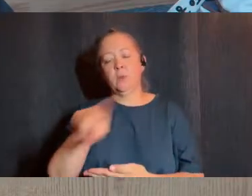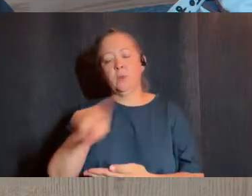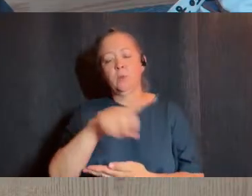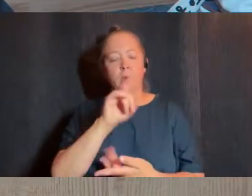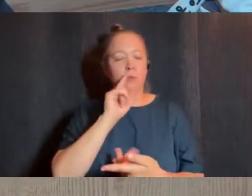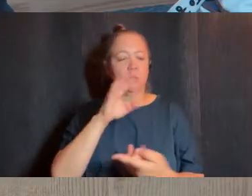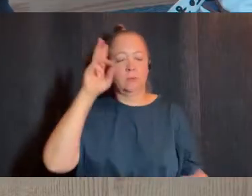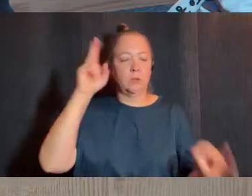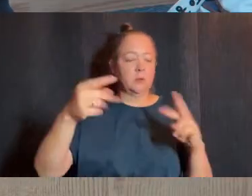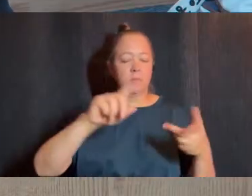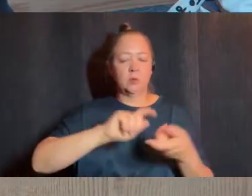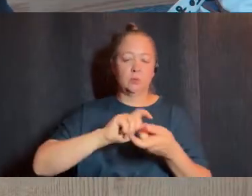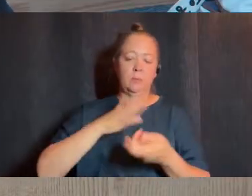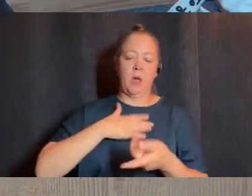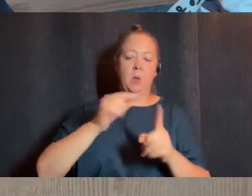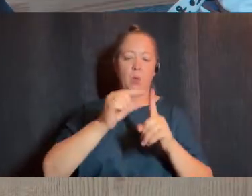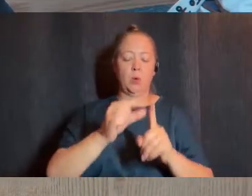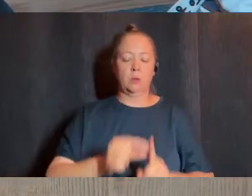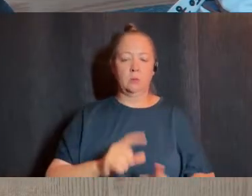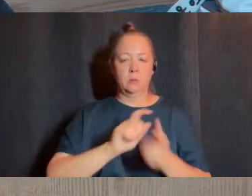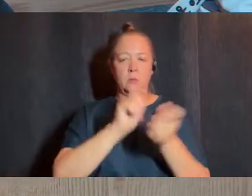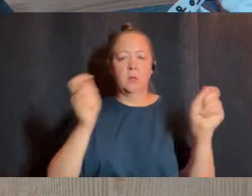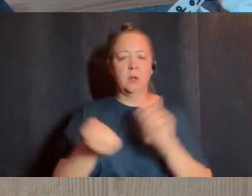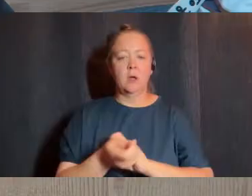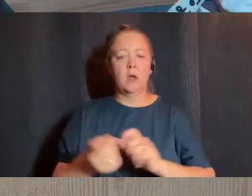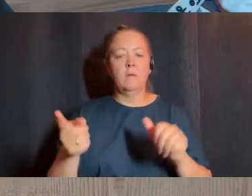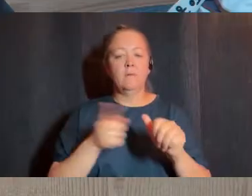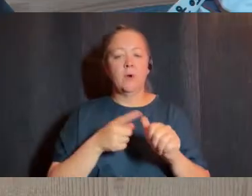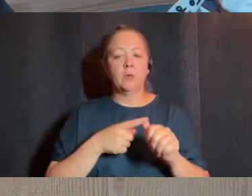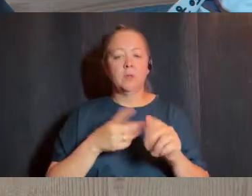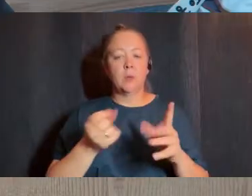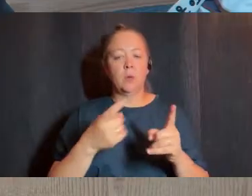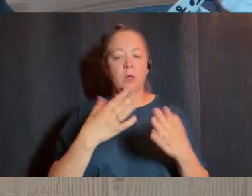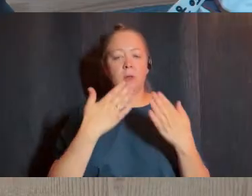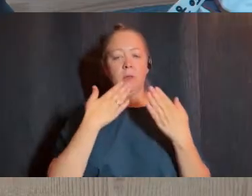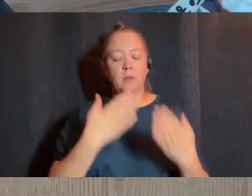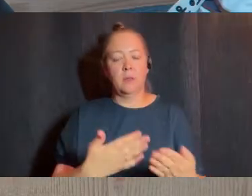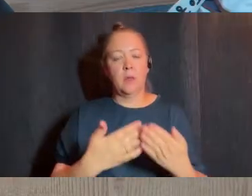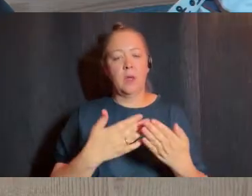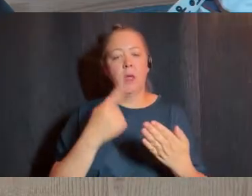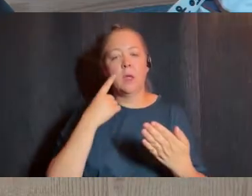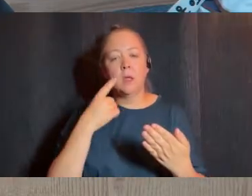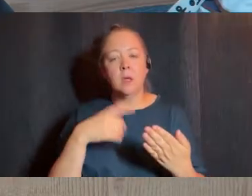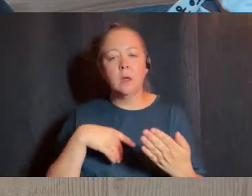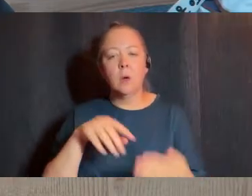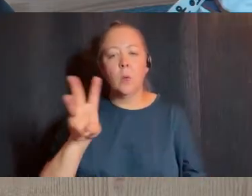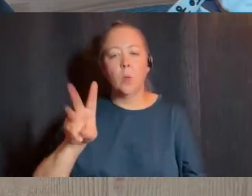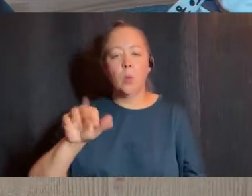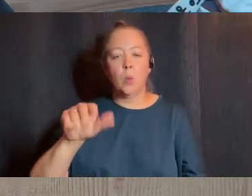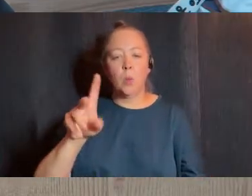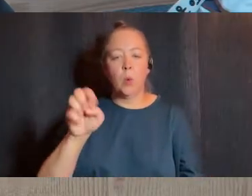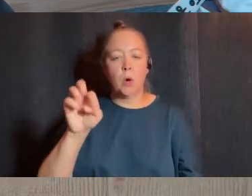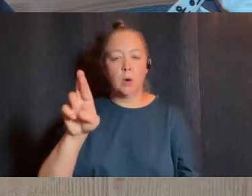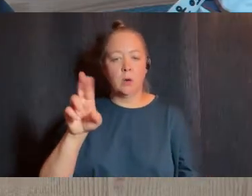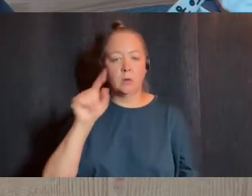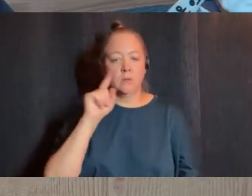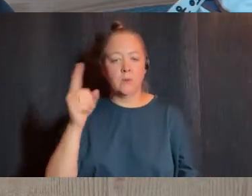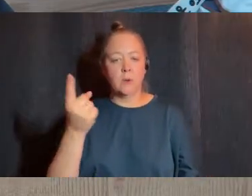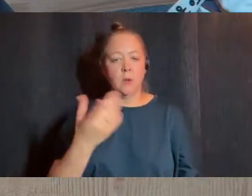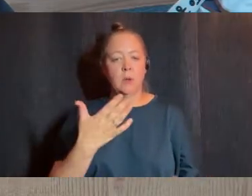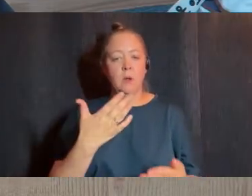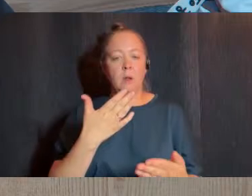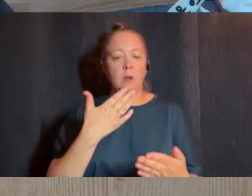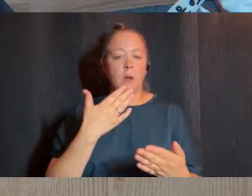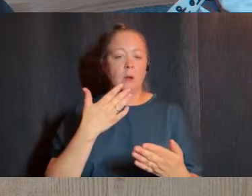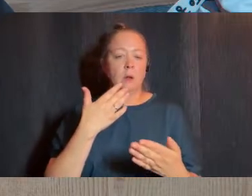acknowledge and thank Vice Mayor Briner for always bringing reason and a perspective that not everybody considers as a first